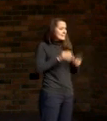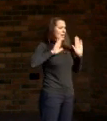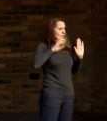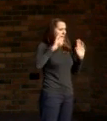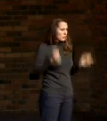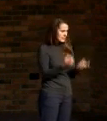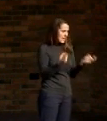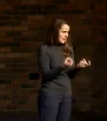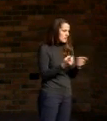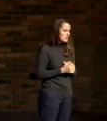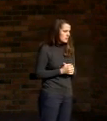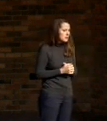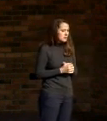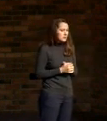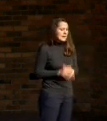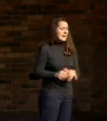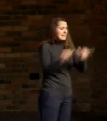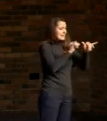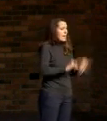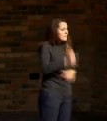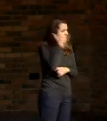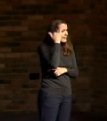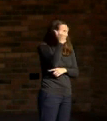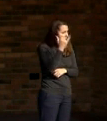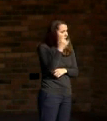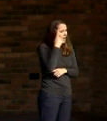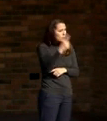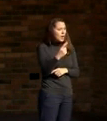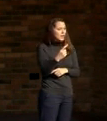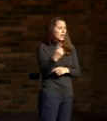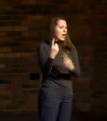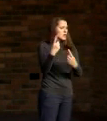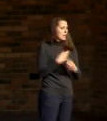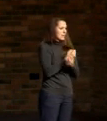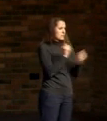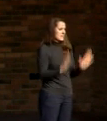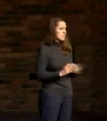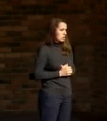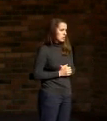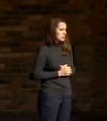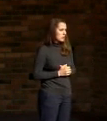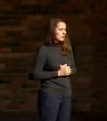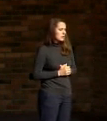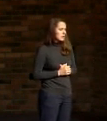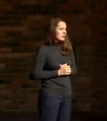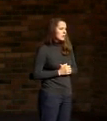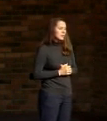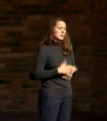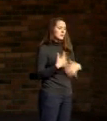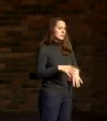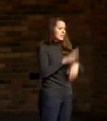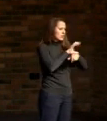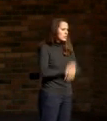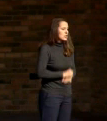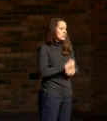sin, and the common idea of a coming redeemer. A classical historical nostalgic story